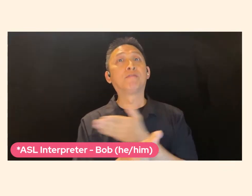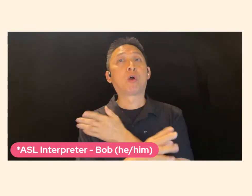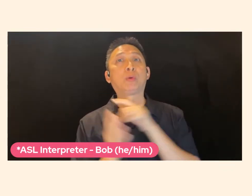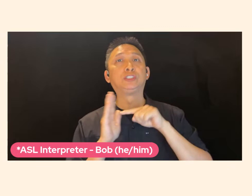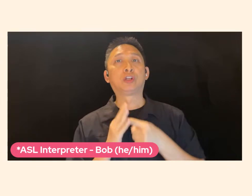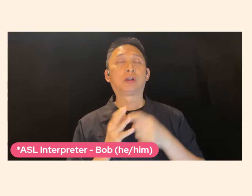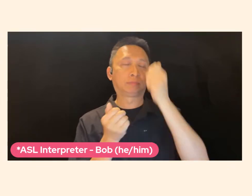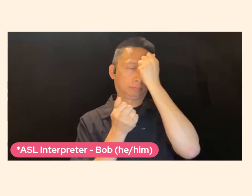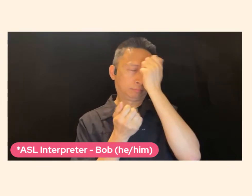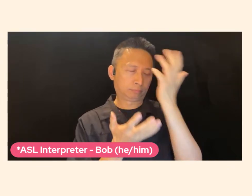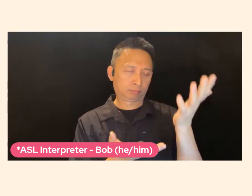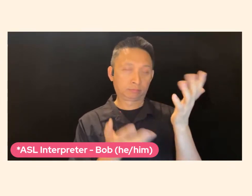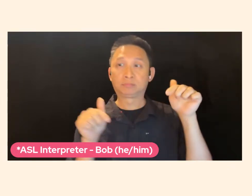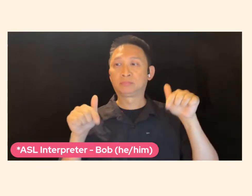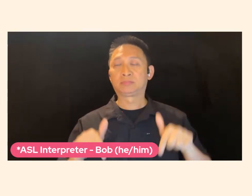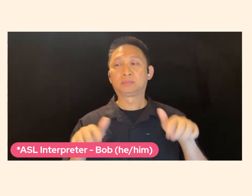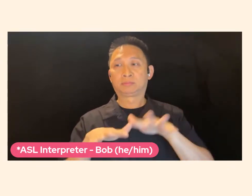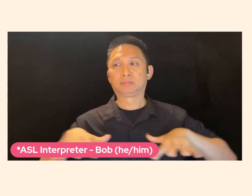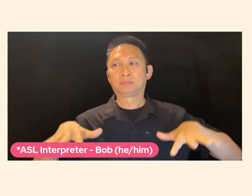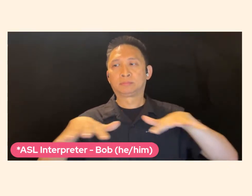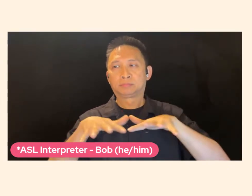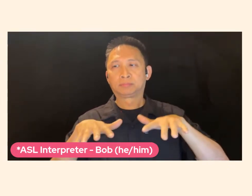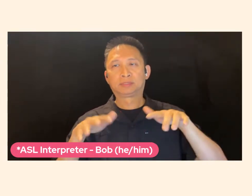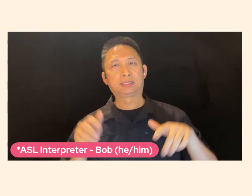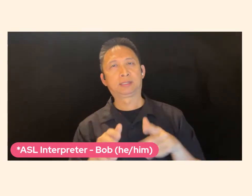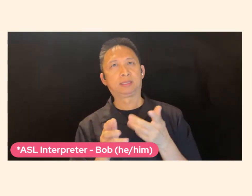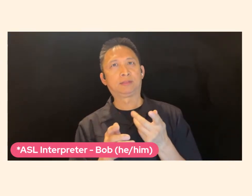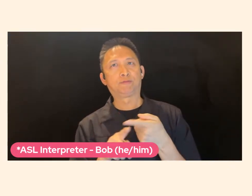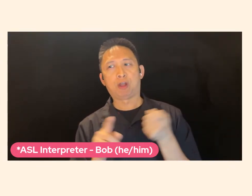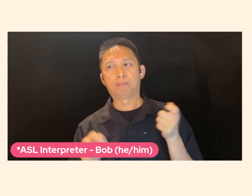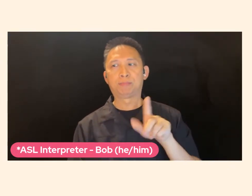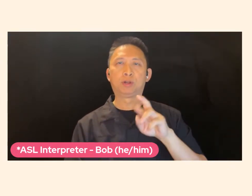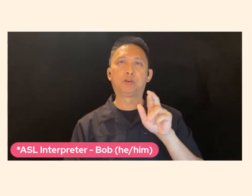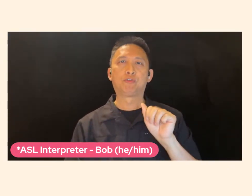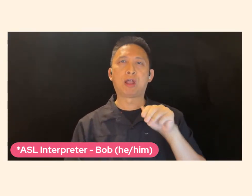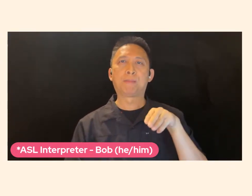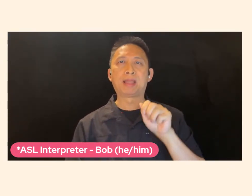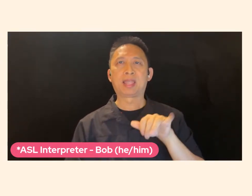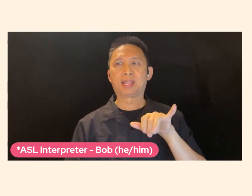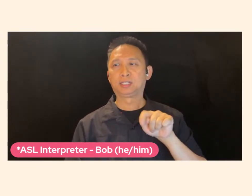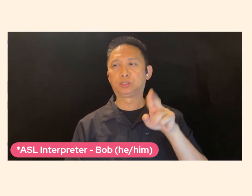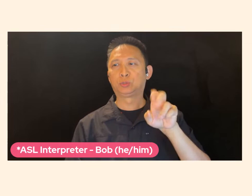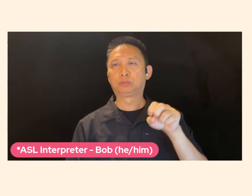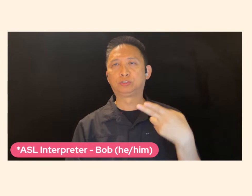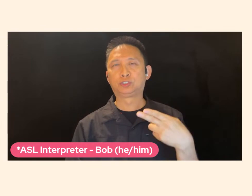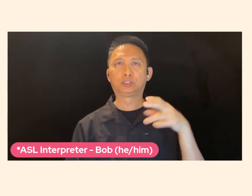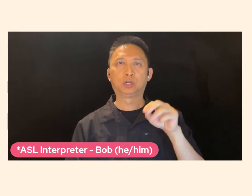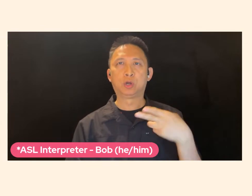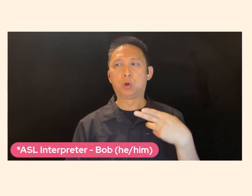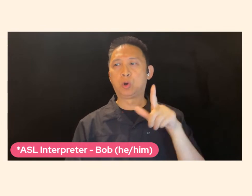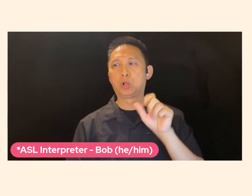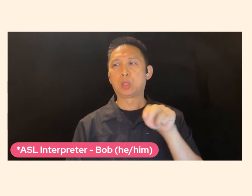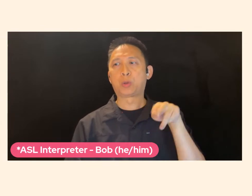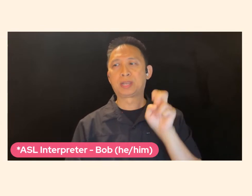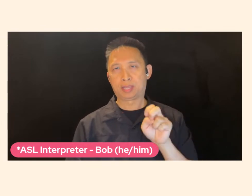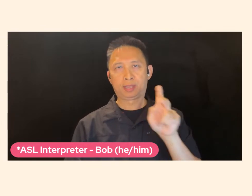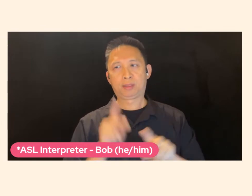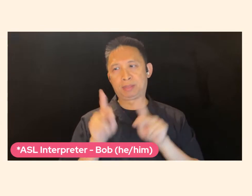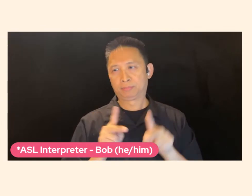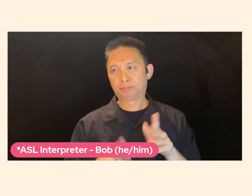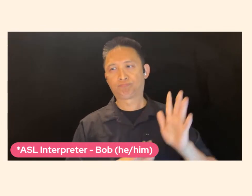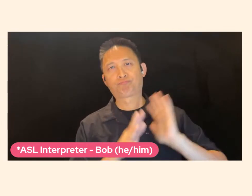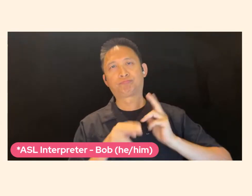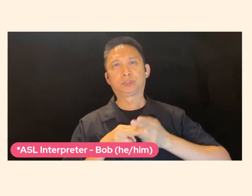the Ramaytush Ohlone people, originally known as Yelamu. It's crucial that we pay homage to this land and its